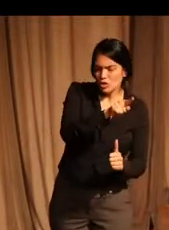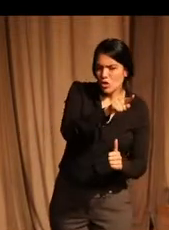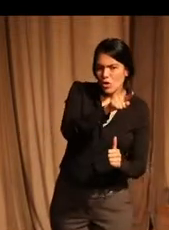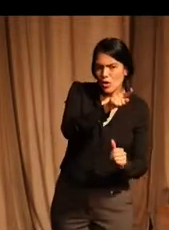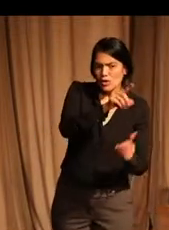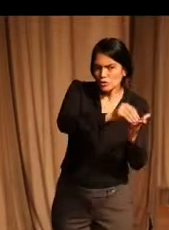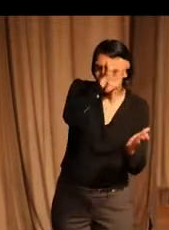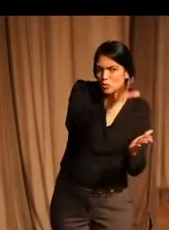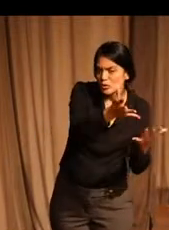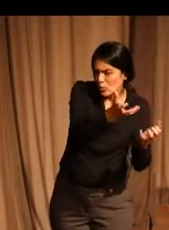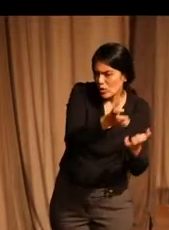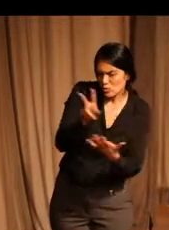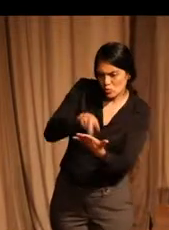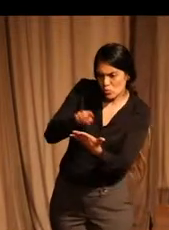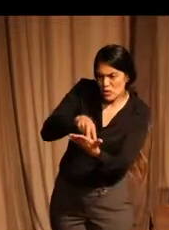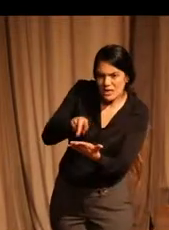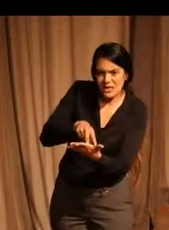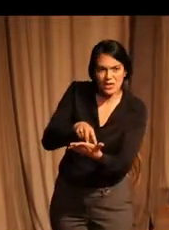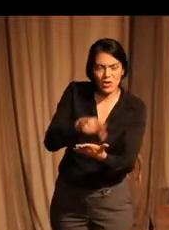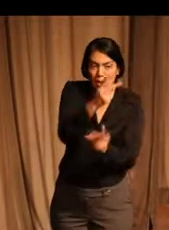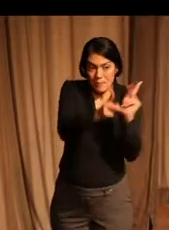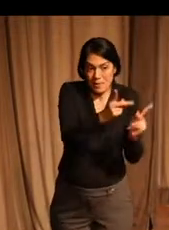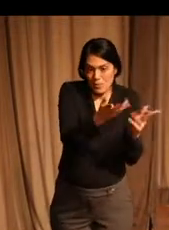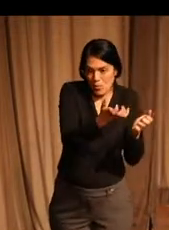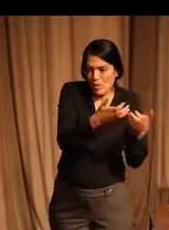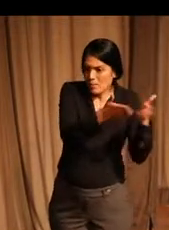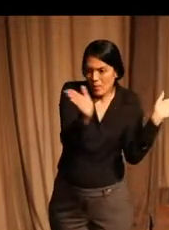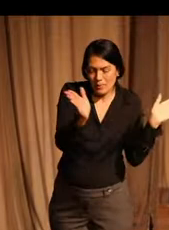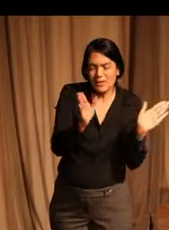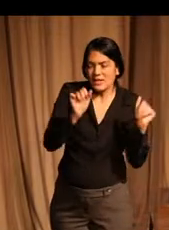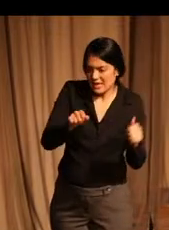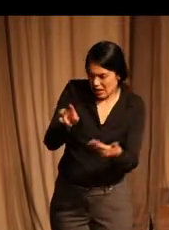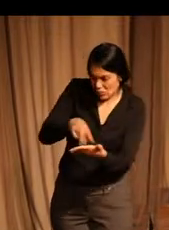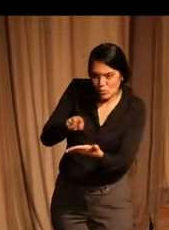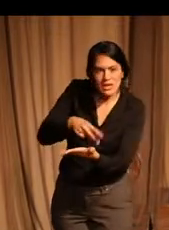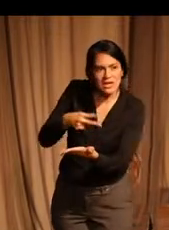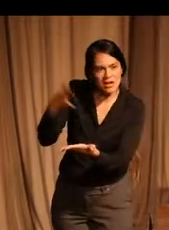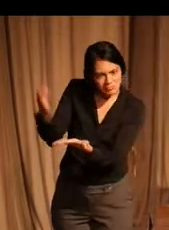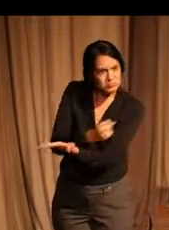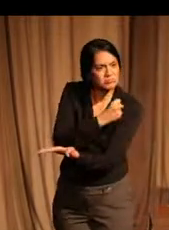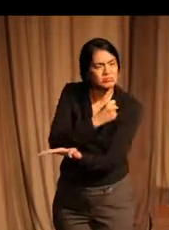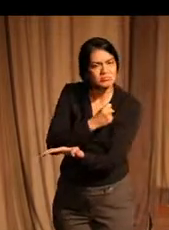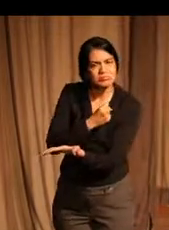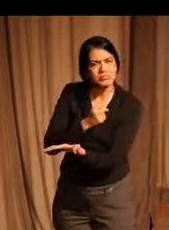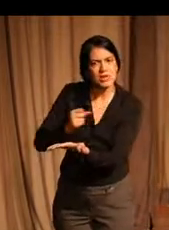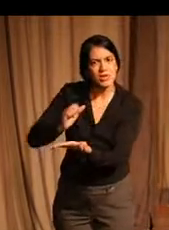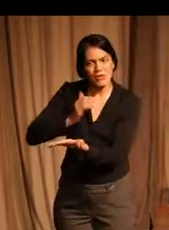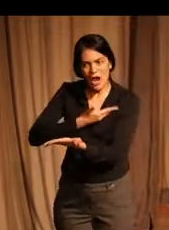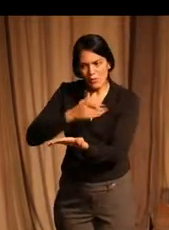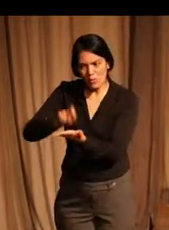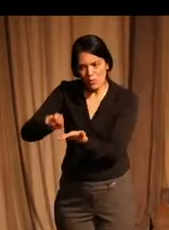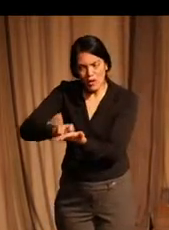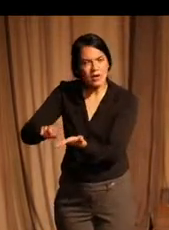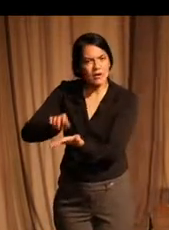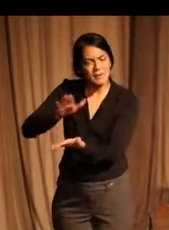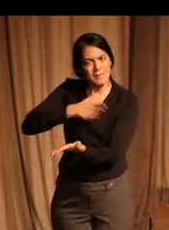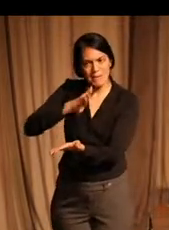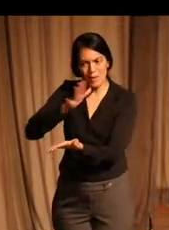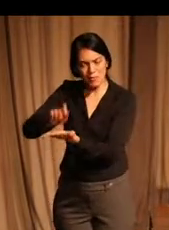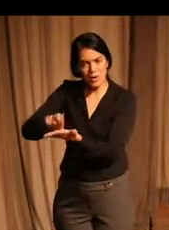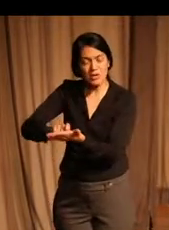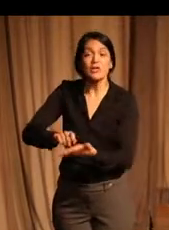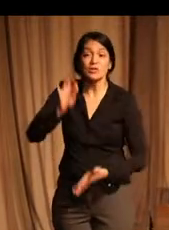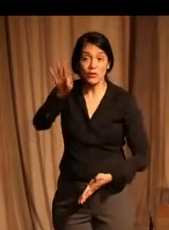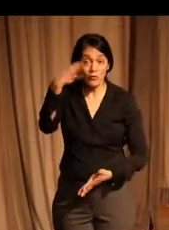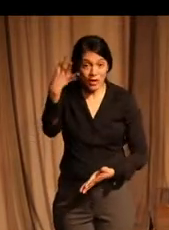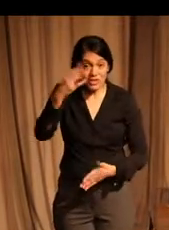could not make, for example. So I contacted the French National Library,